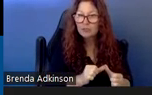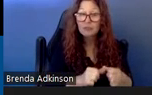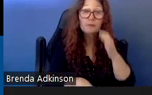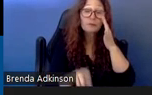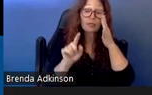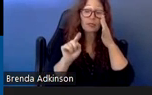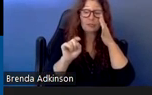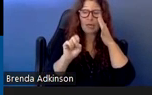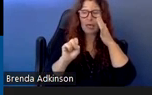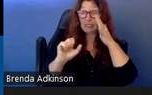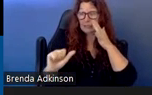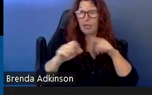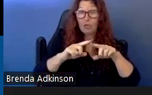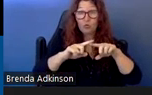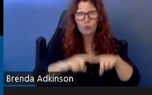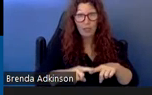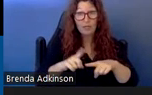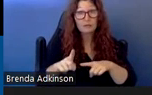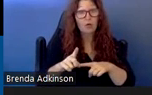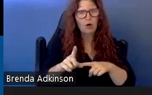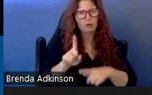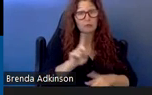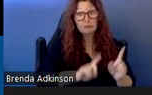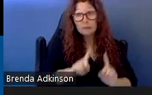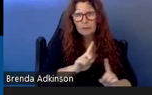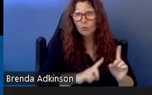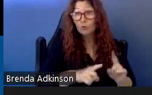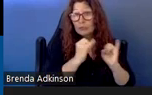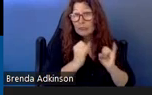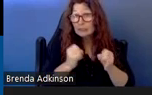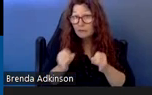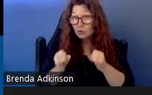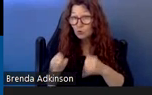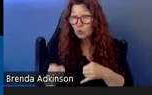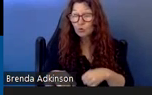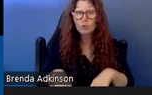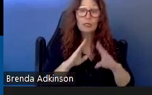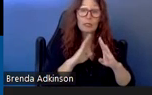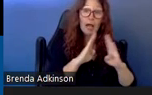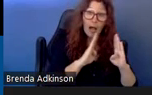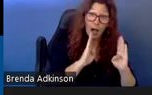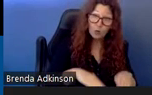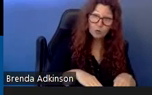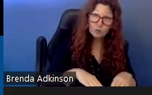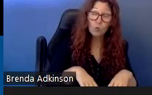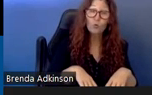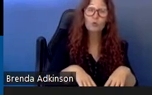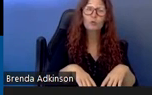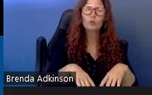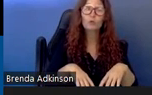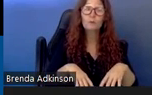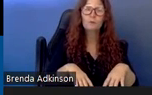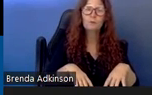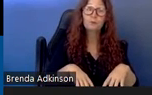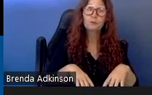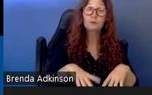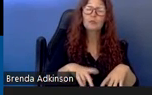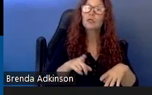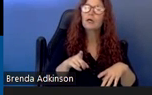on individuals and households housing components as it serves as